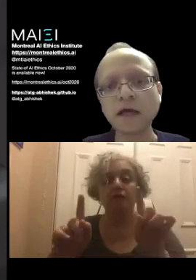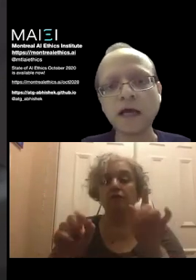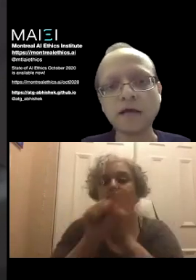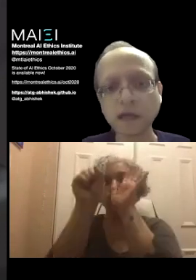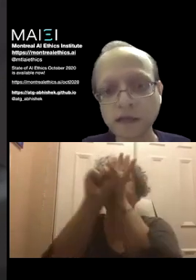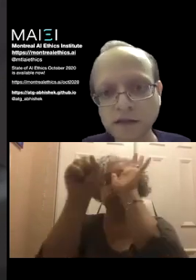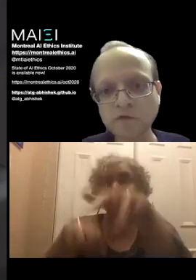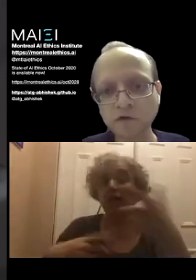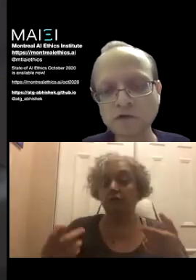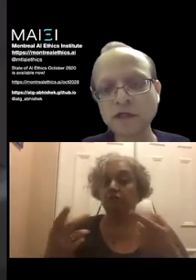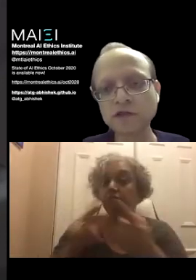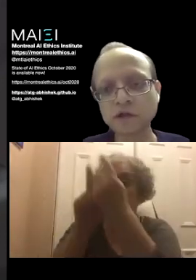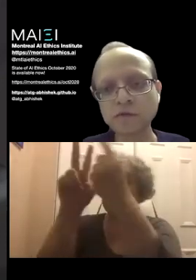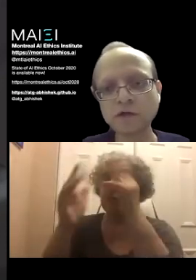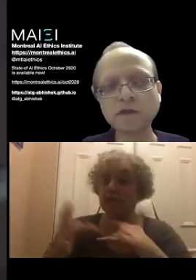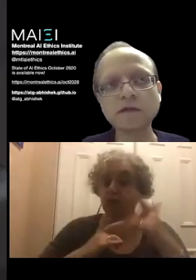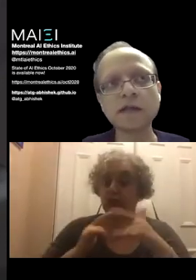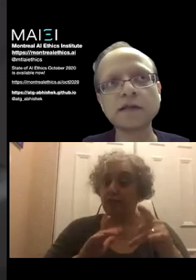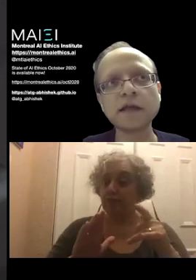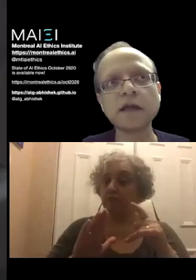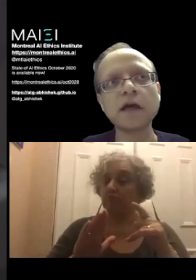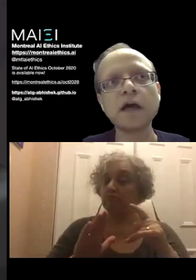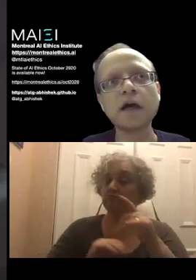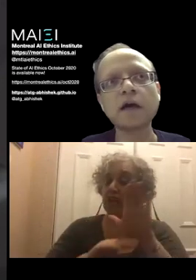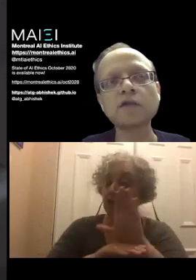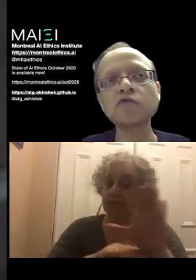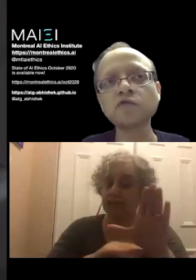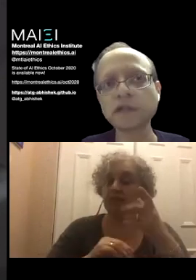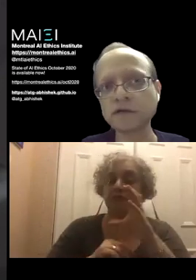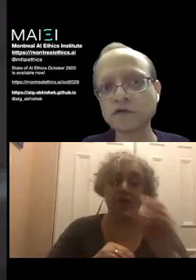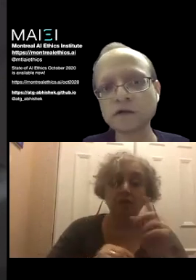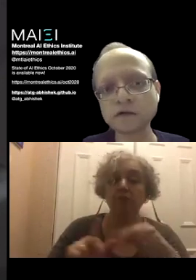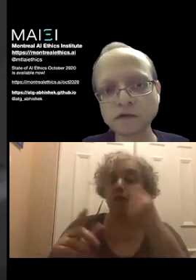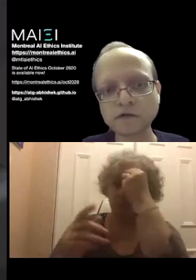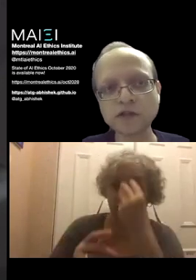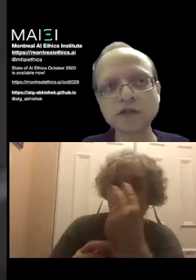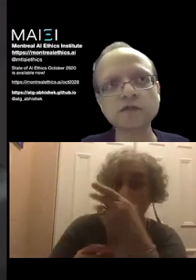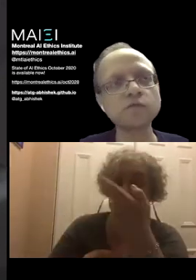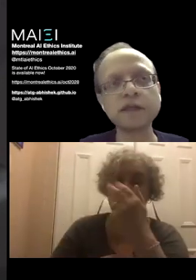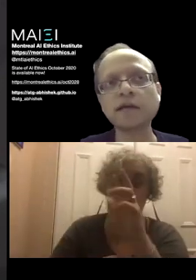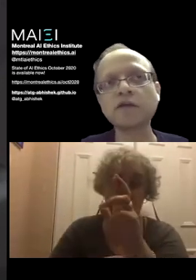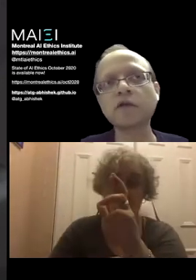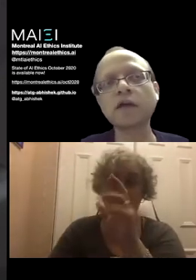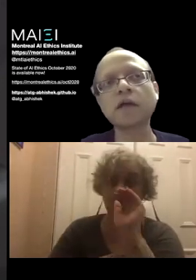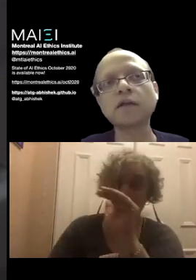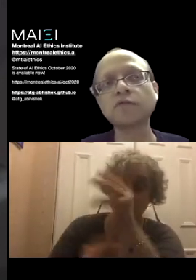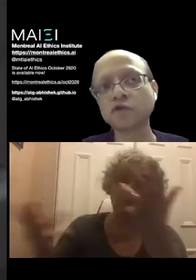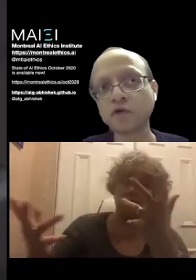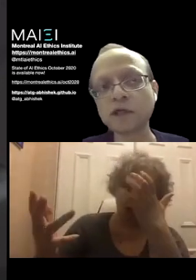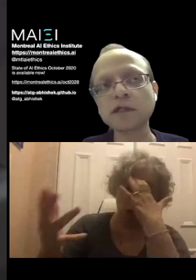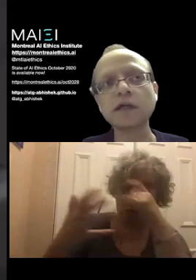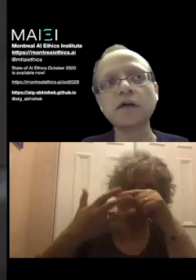up some of these concerns and making them known to the HR department so that they do take those into considerations, be that during